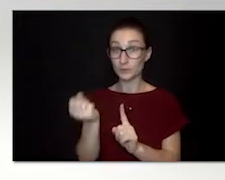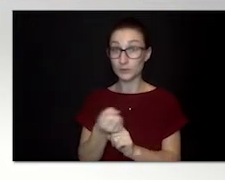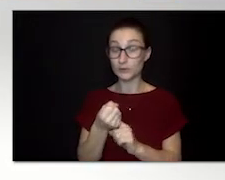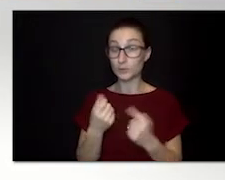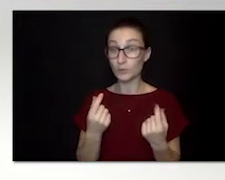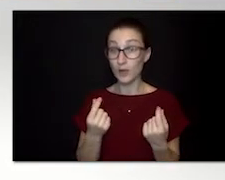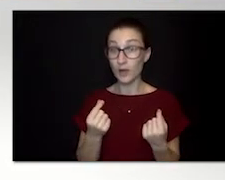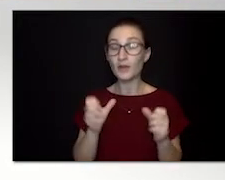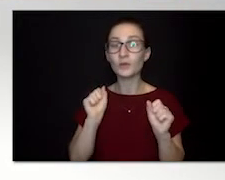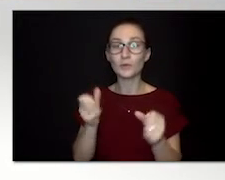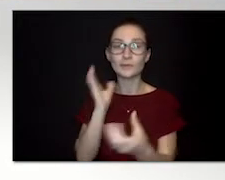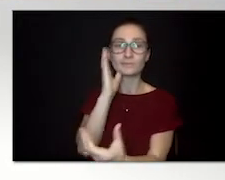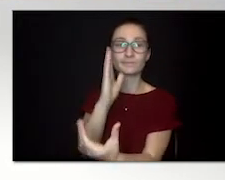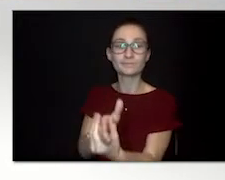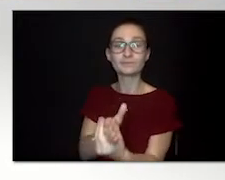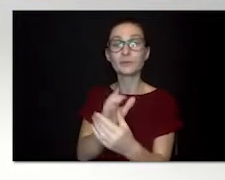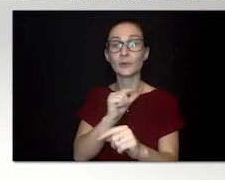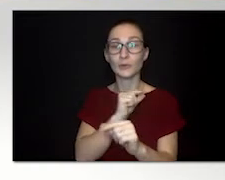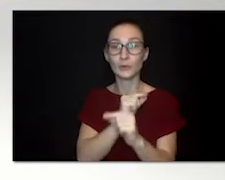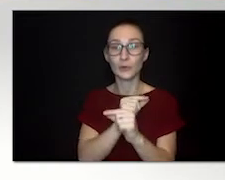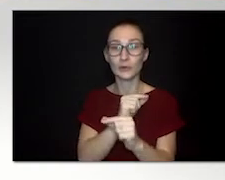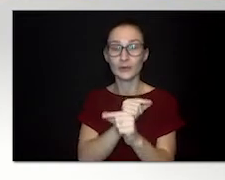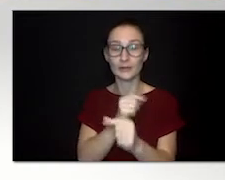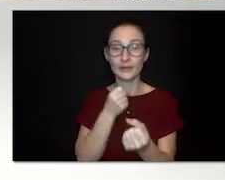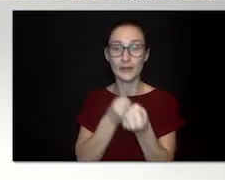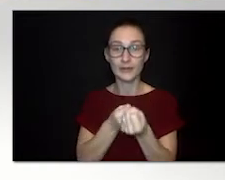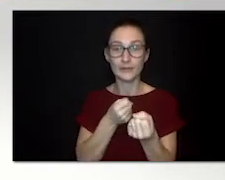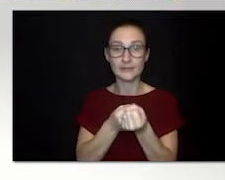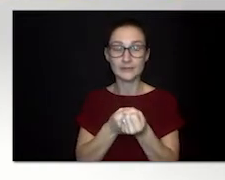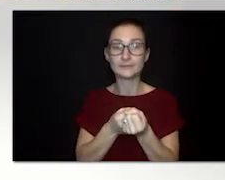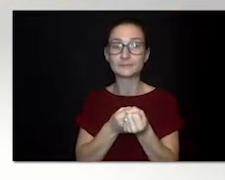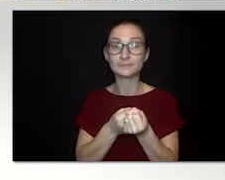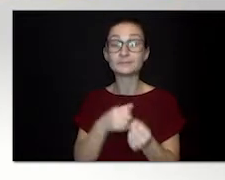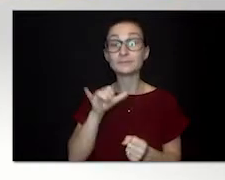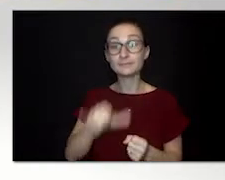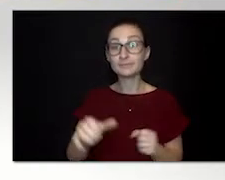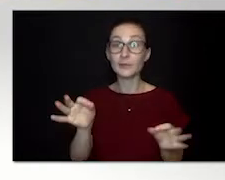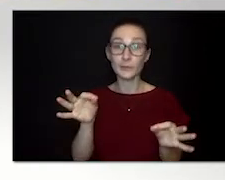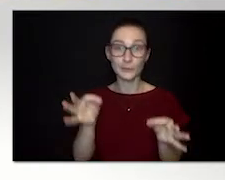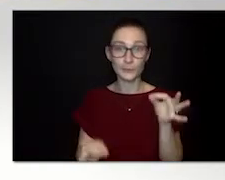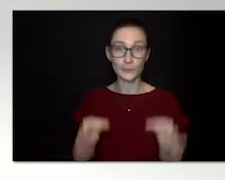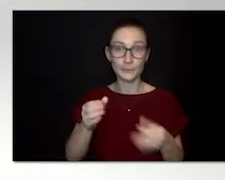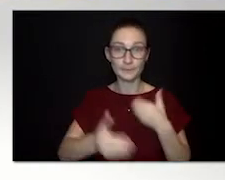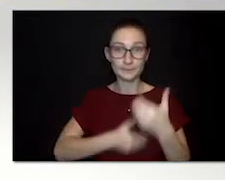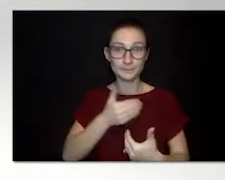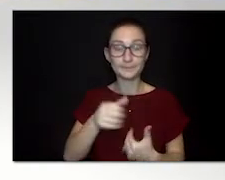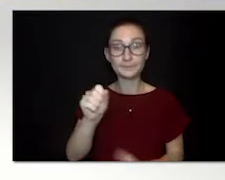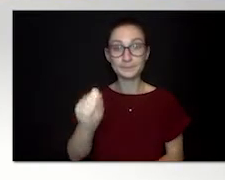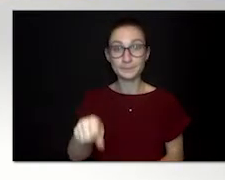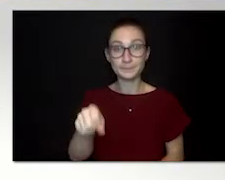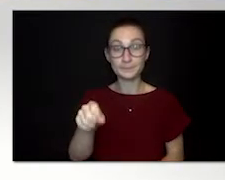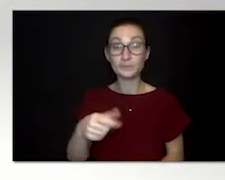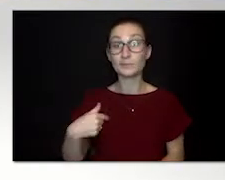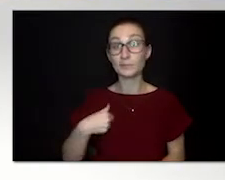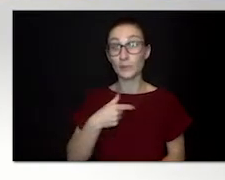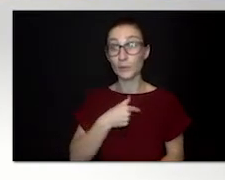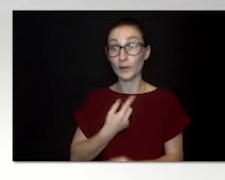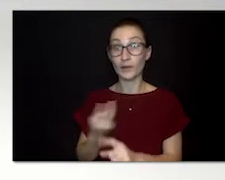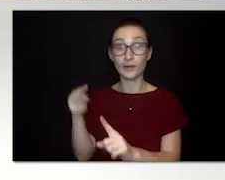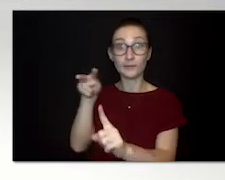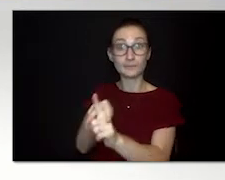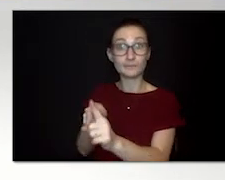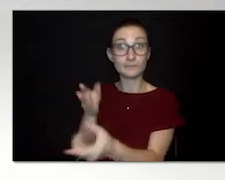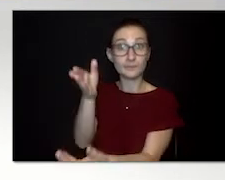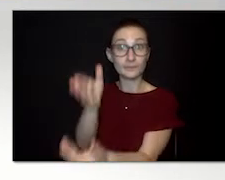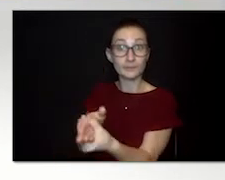So in those cases, we can file a guardian advocacy. So a guardian advocacy, it is a court process. So that does mean we are